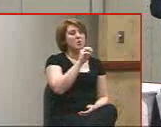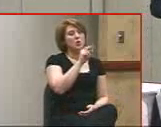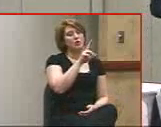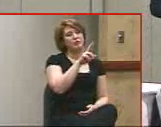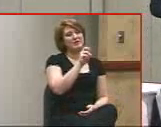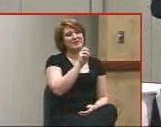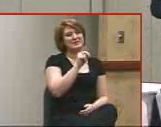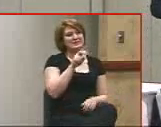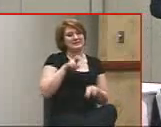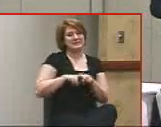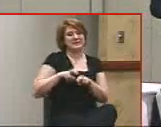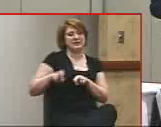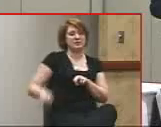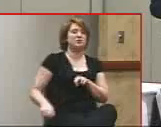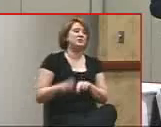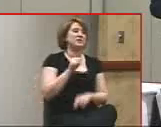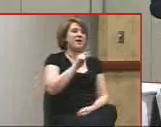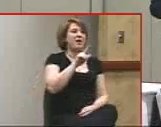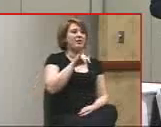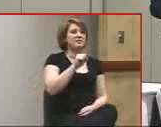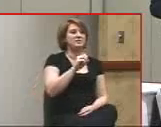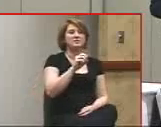Allison, teacher.